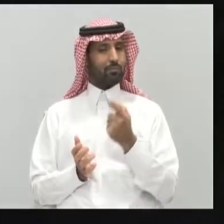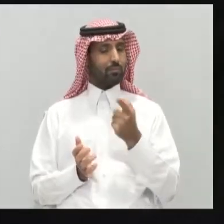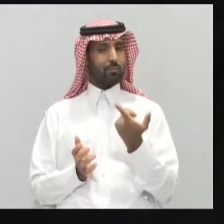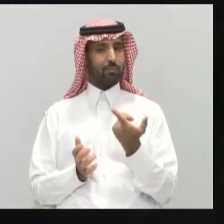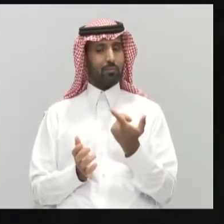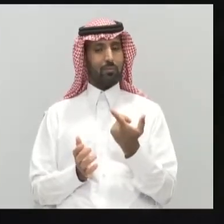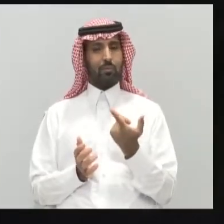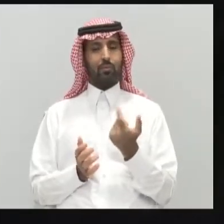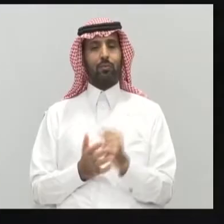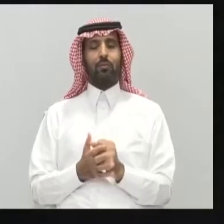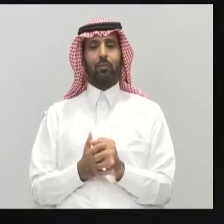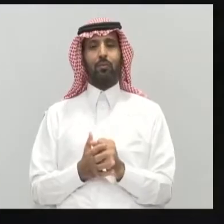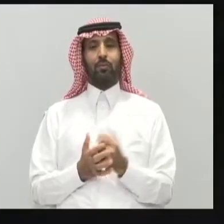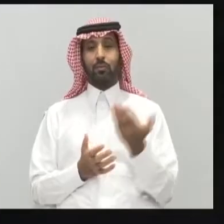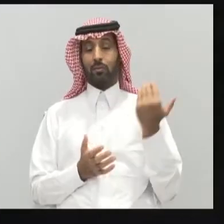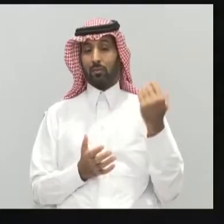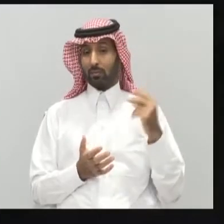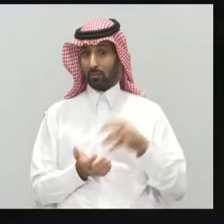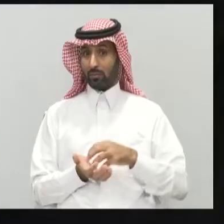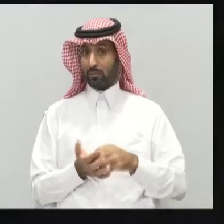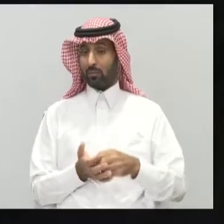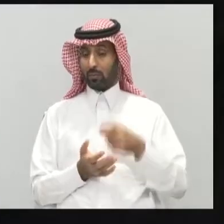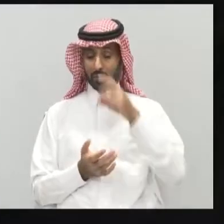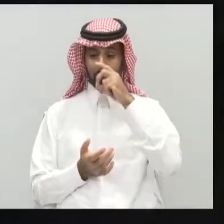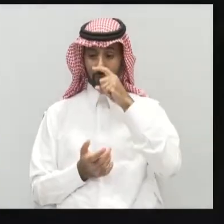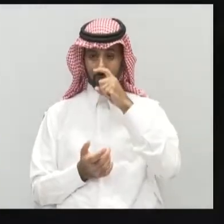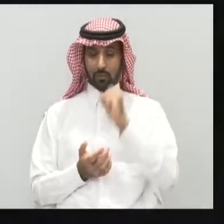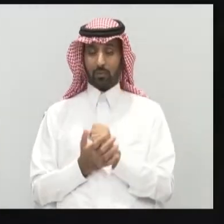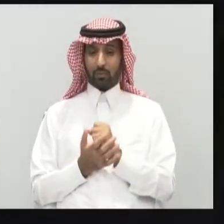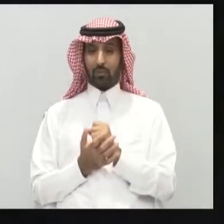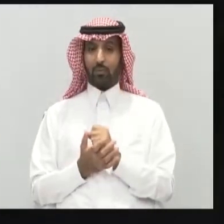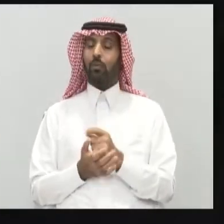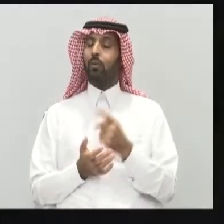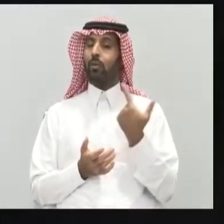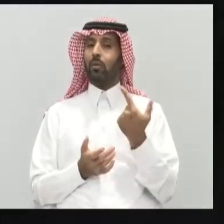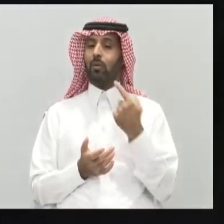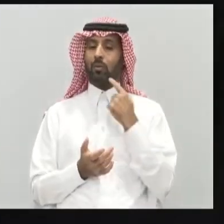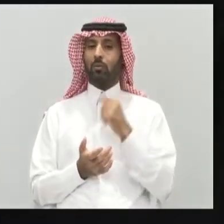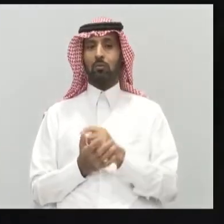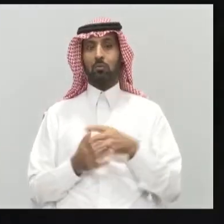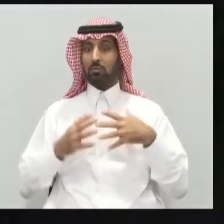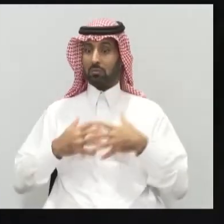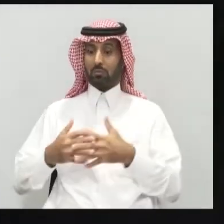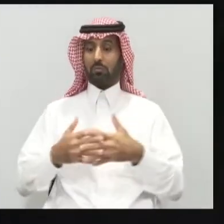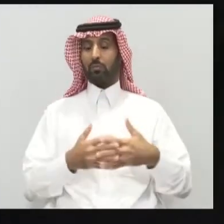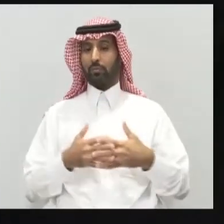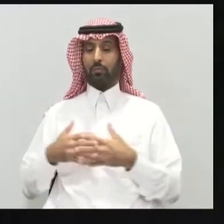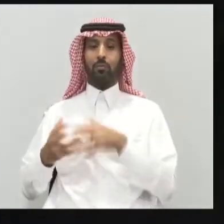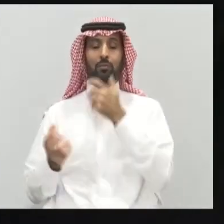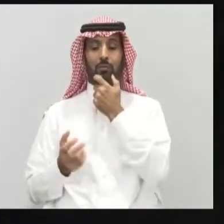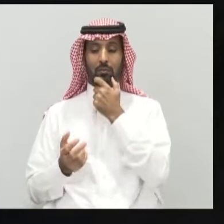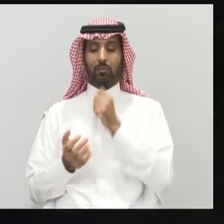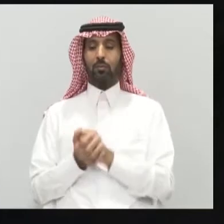to? You went to Dubai, Kuwait, America, London,